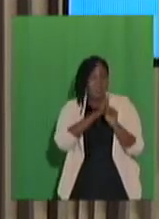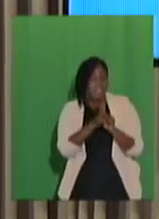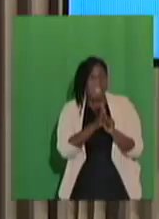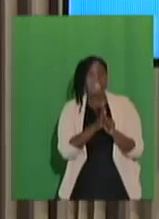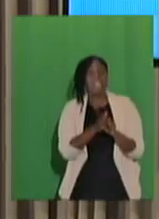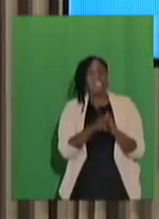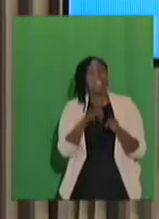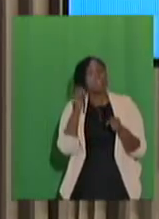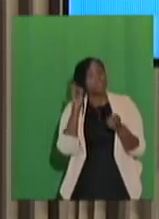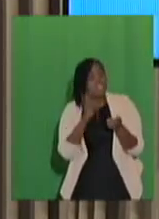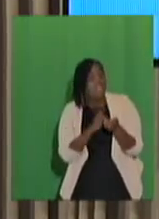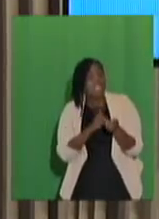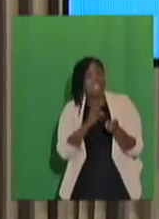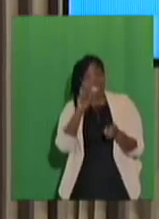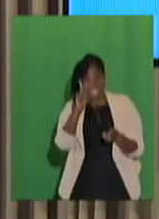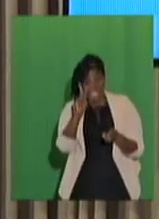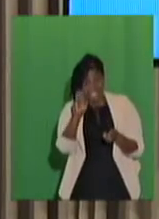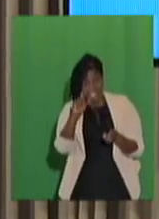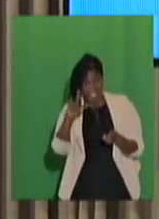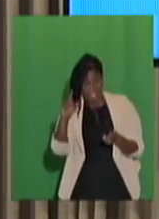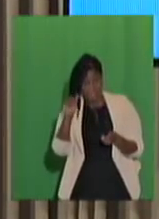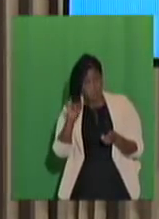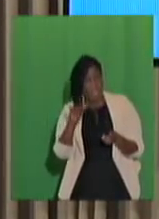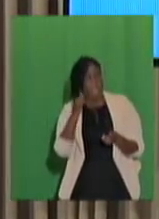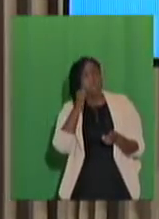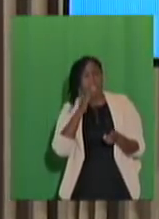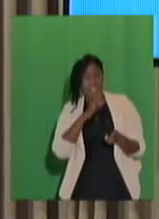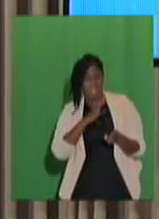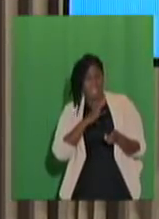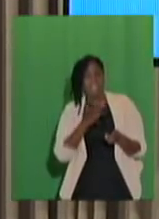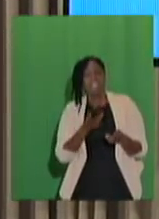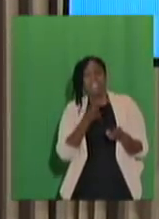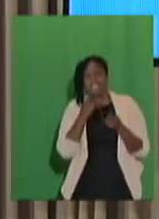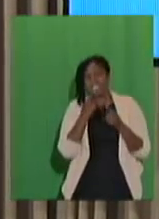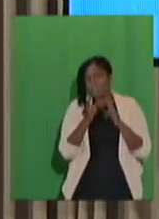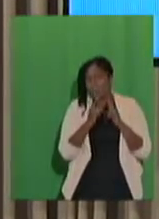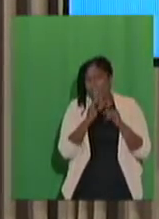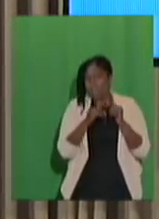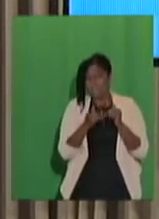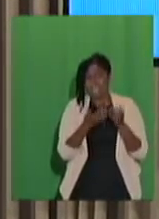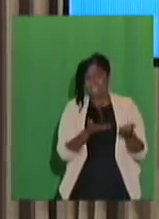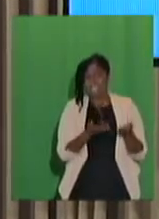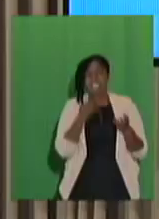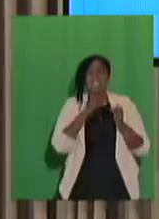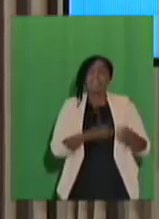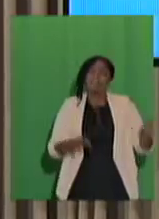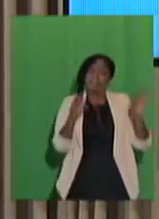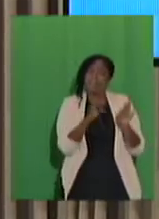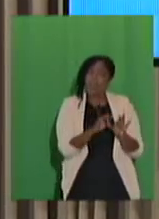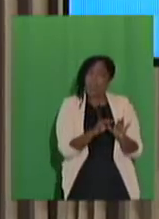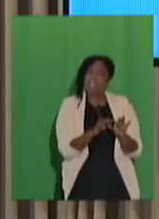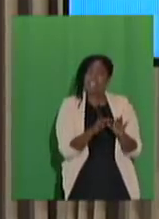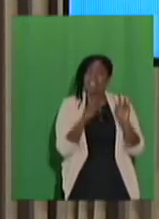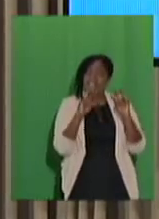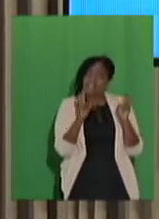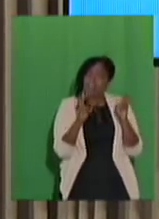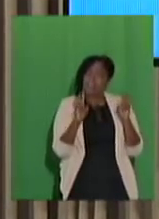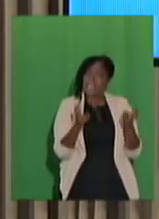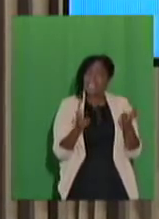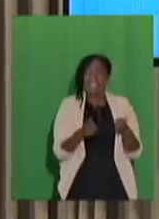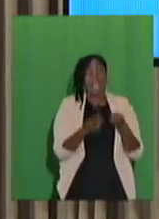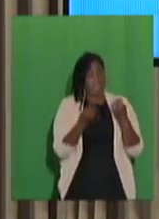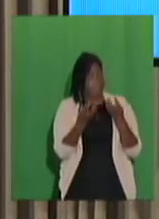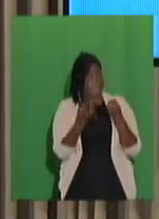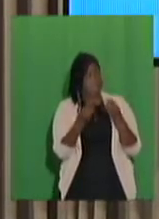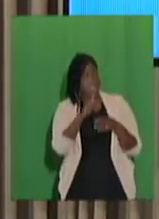be paid to that, because at a press conference at the ministry where we had it live, there were several questions